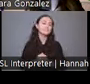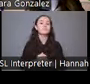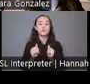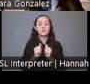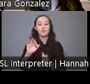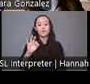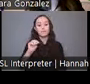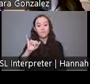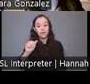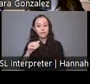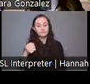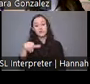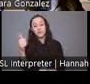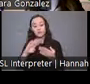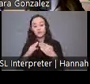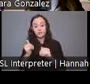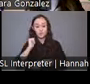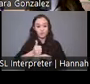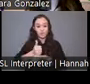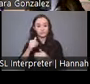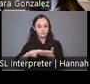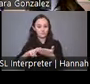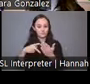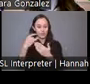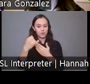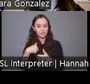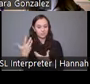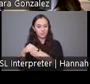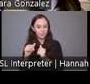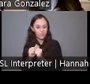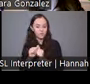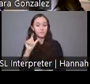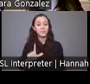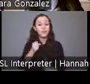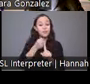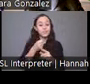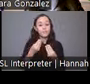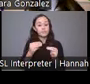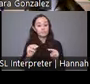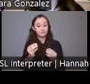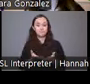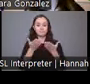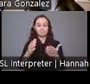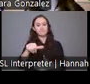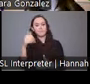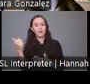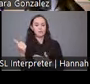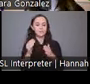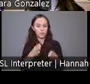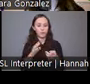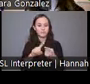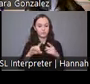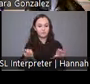other community based research projects I'm affiliated with low impact methodologies present an alternative way of doing good